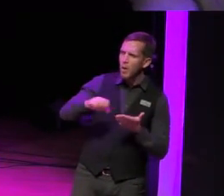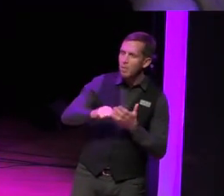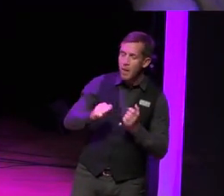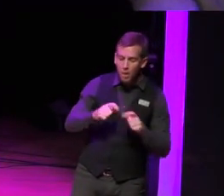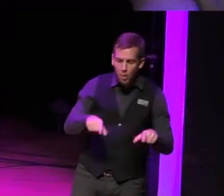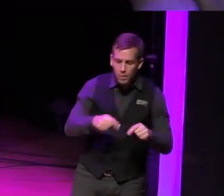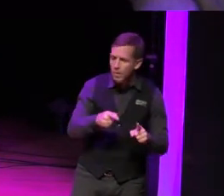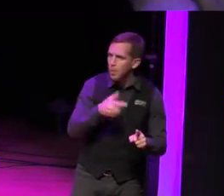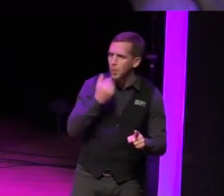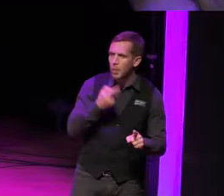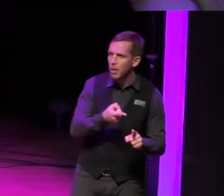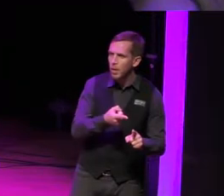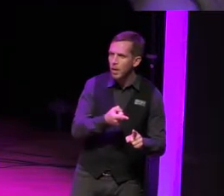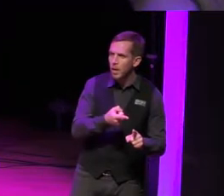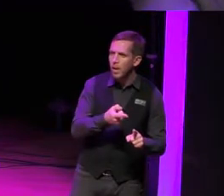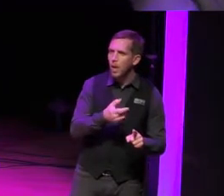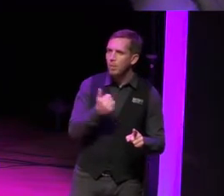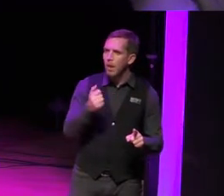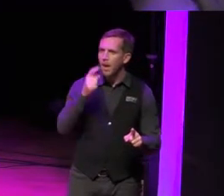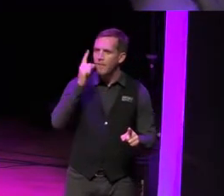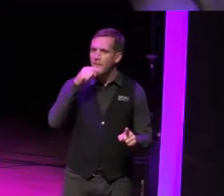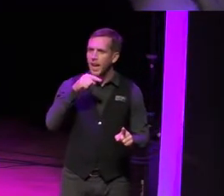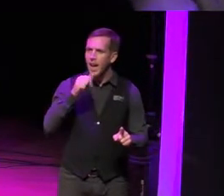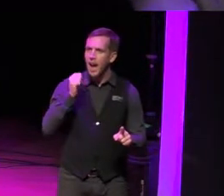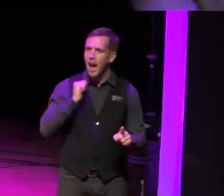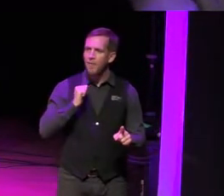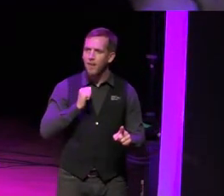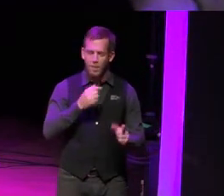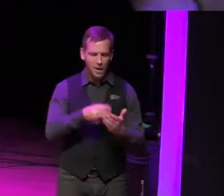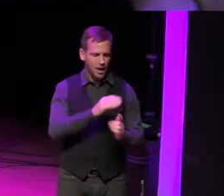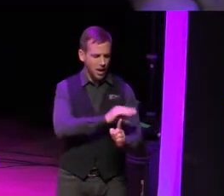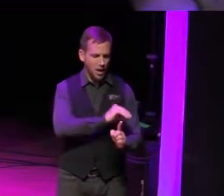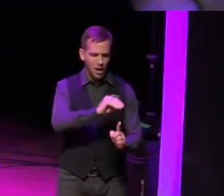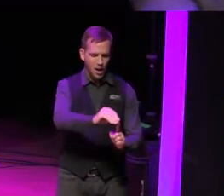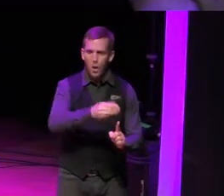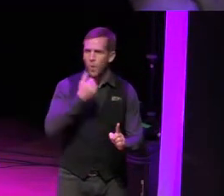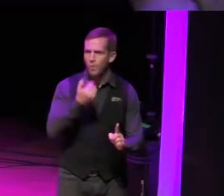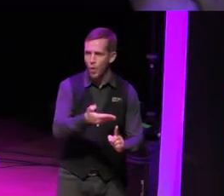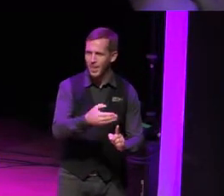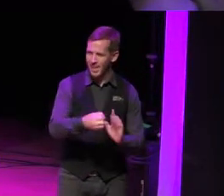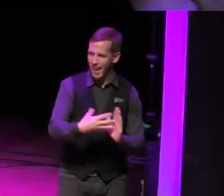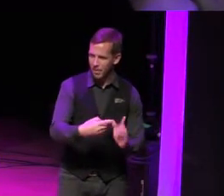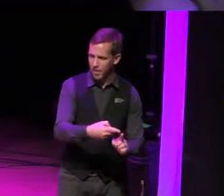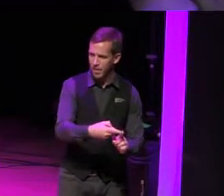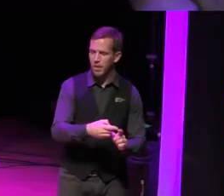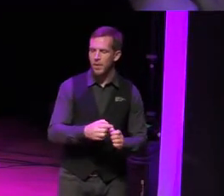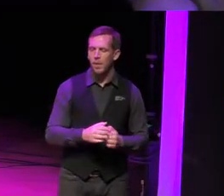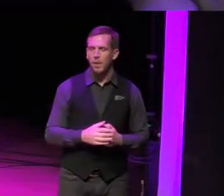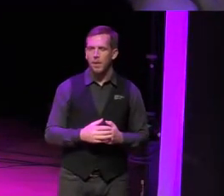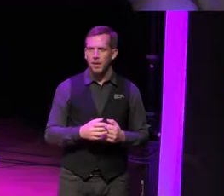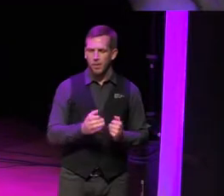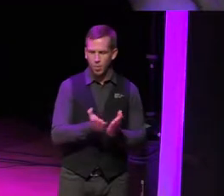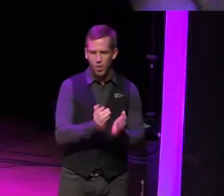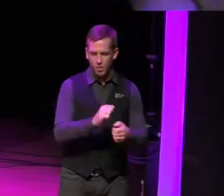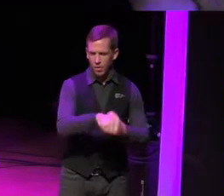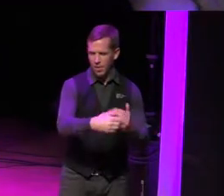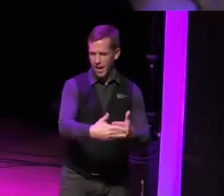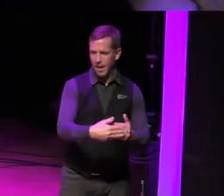had not been allocated. I could proceed and just say that